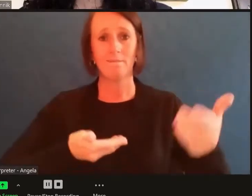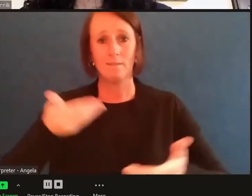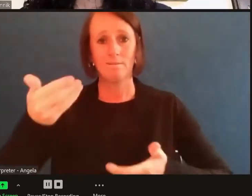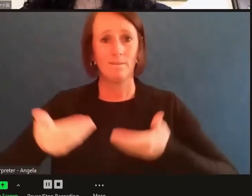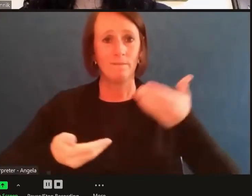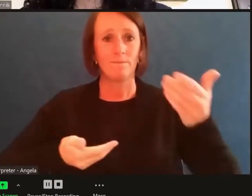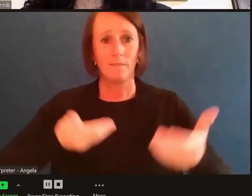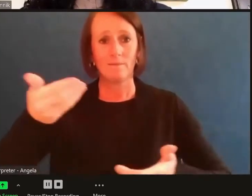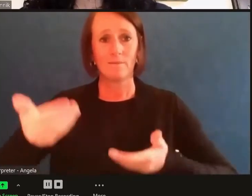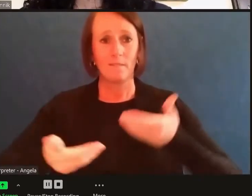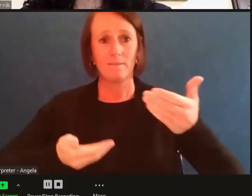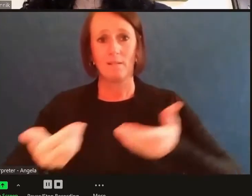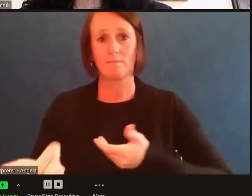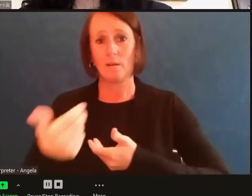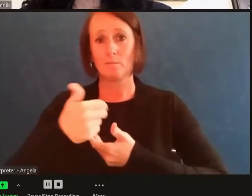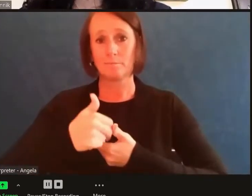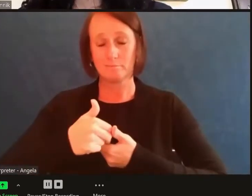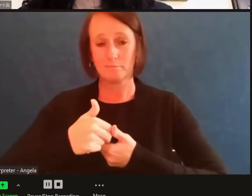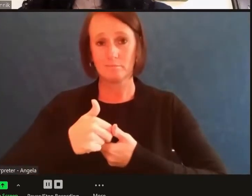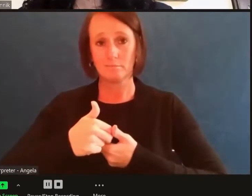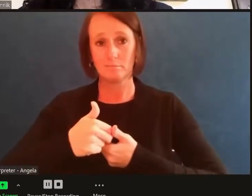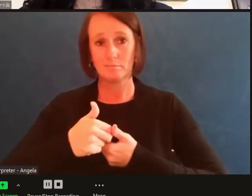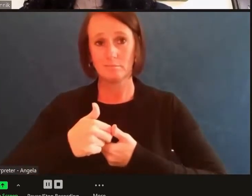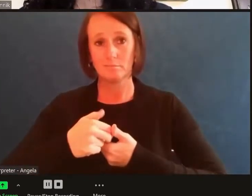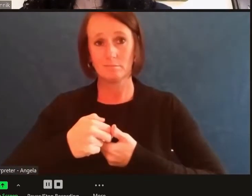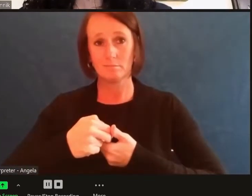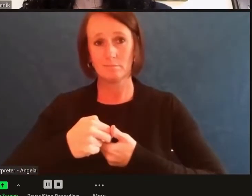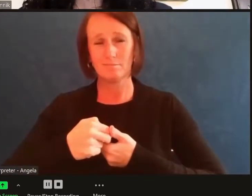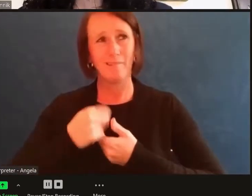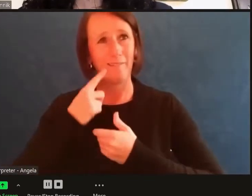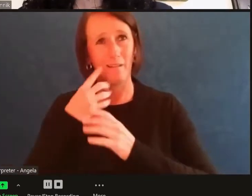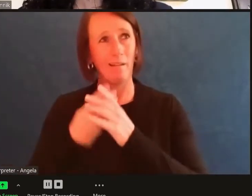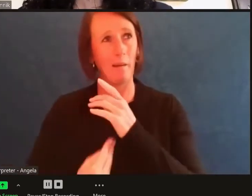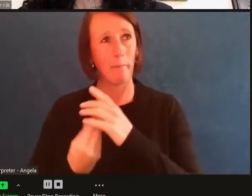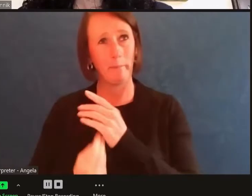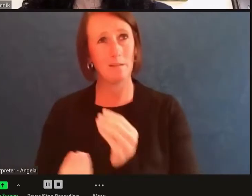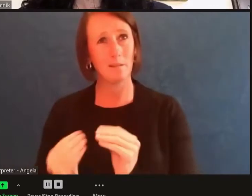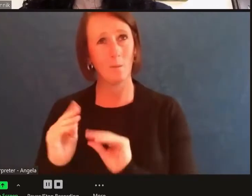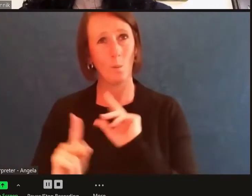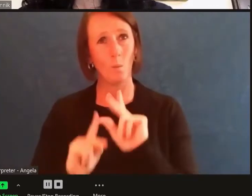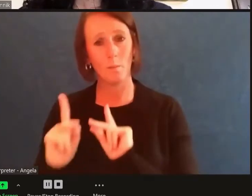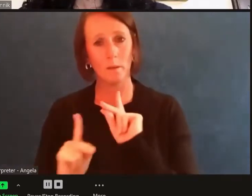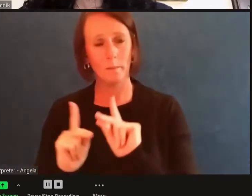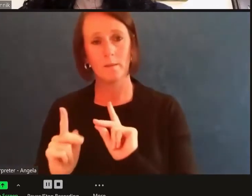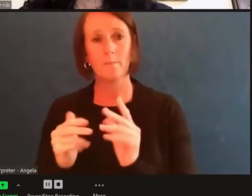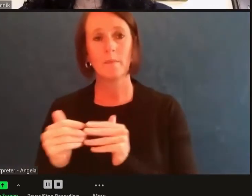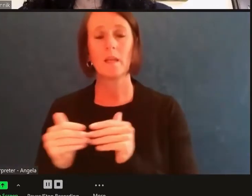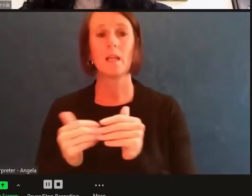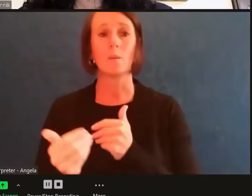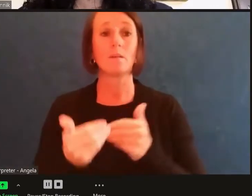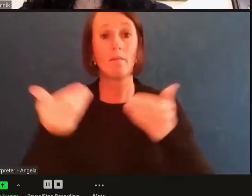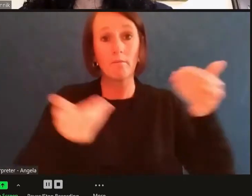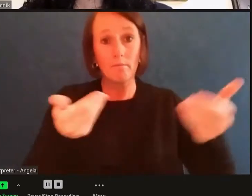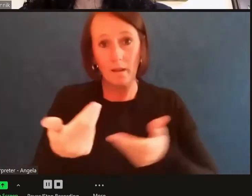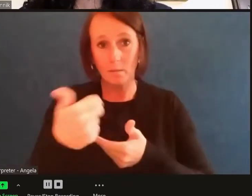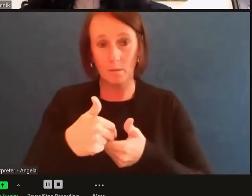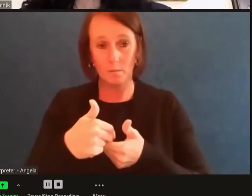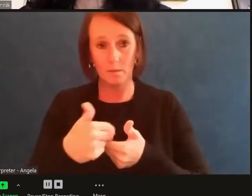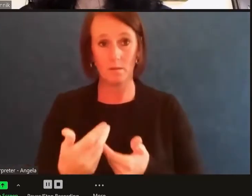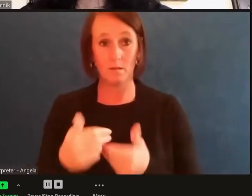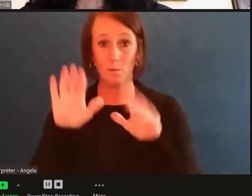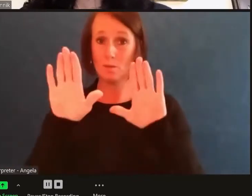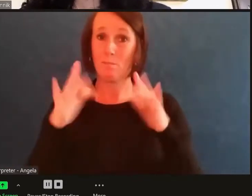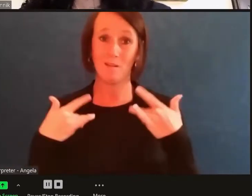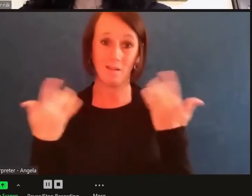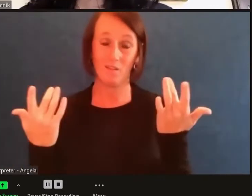Sharon Jennings, myself. Who am I missing? Oh, I hate missing people. I think that might be everybody. It was just this amazing event, and